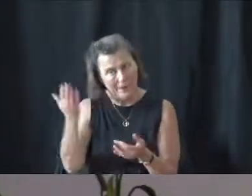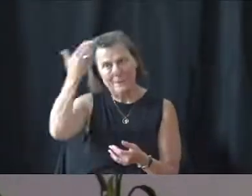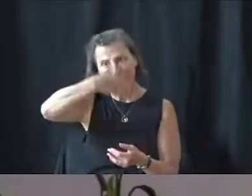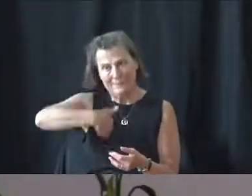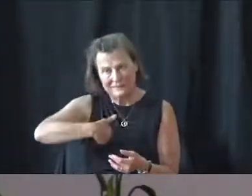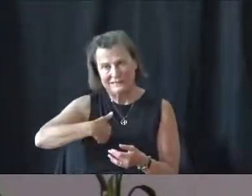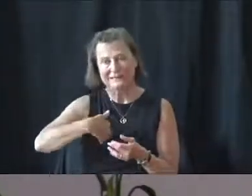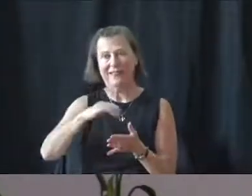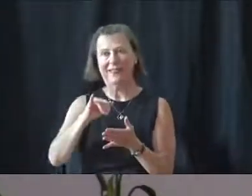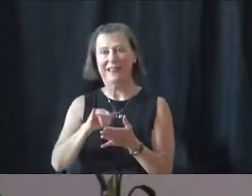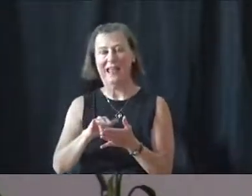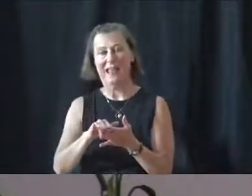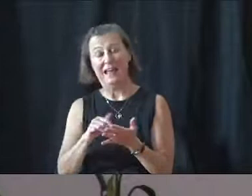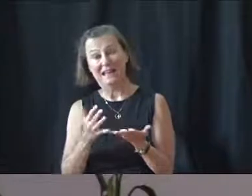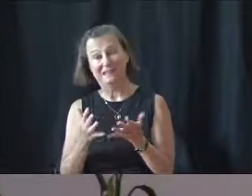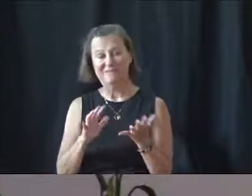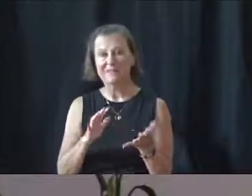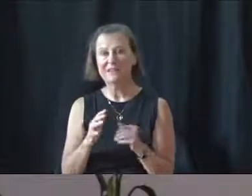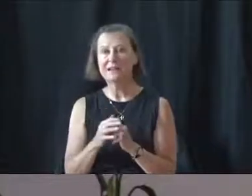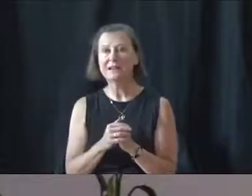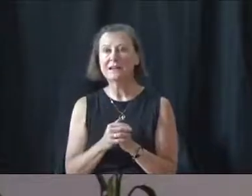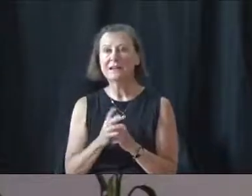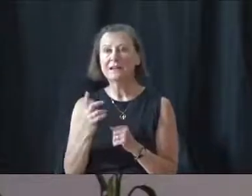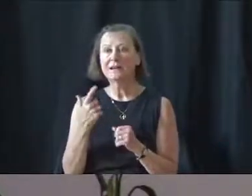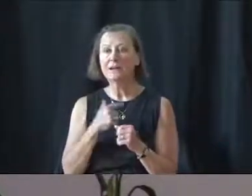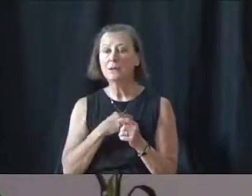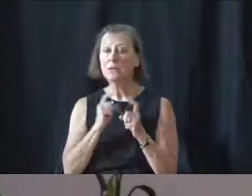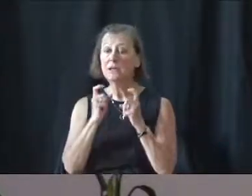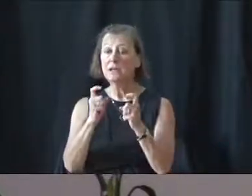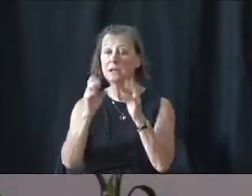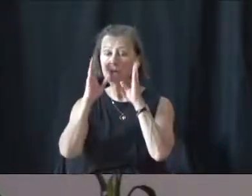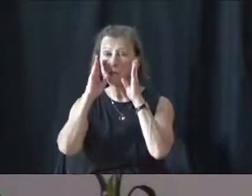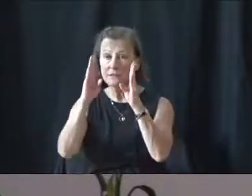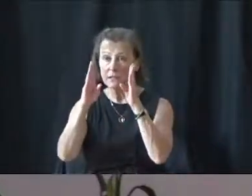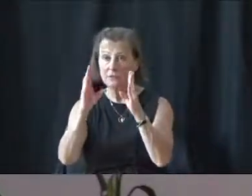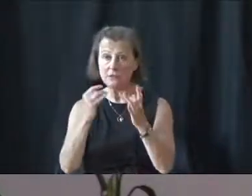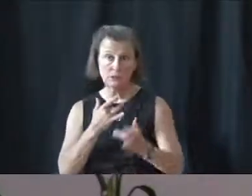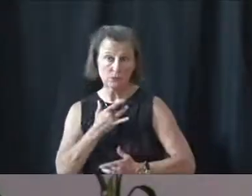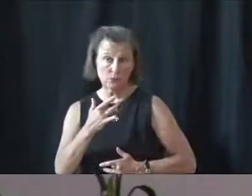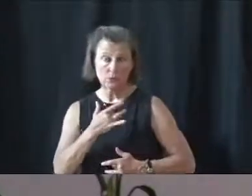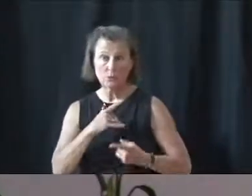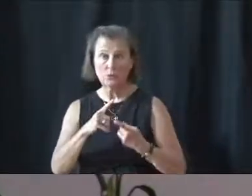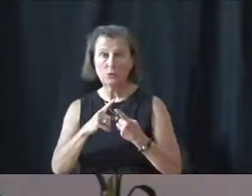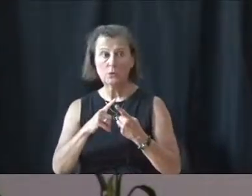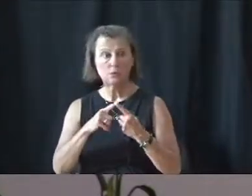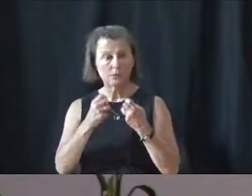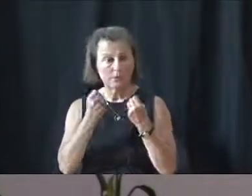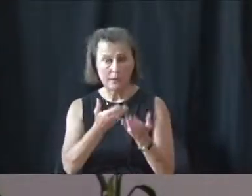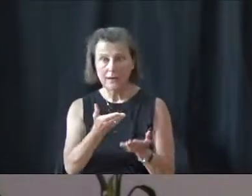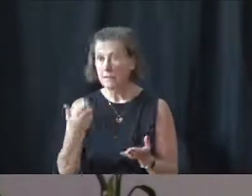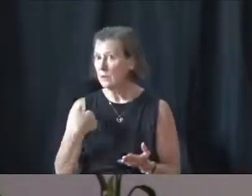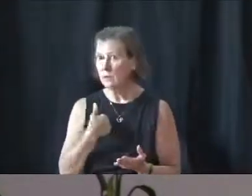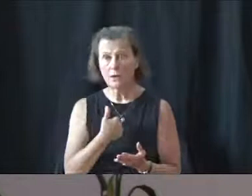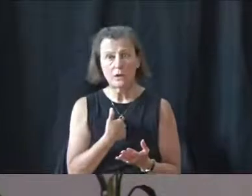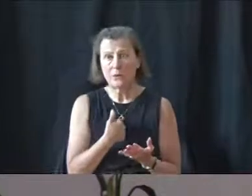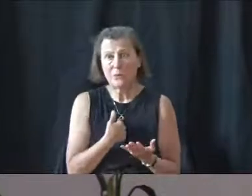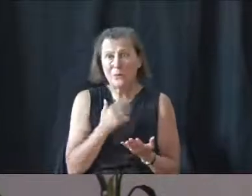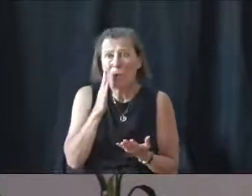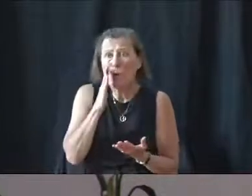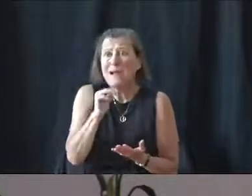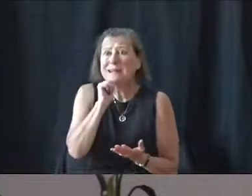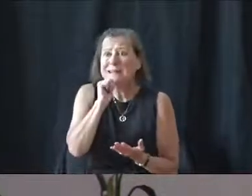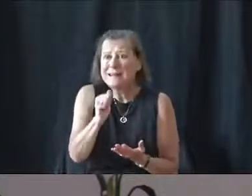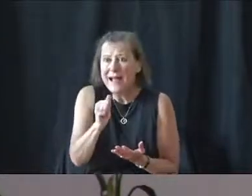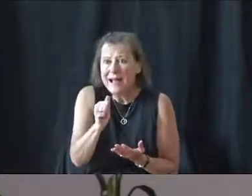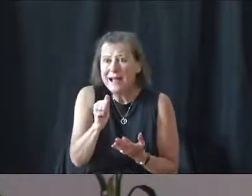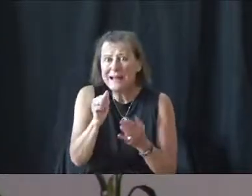it. We give our attention and our concern over to many things that we will not care about